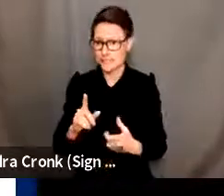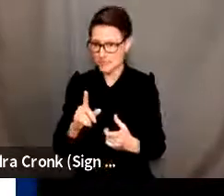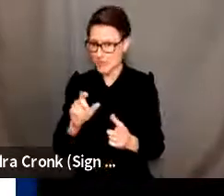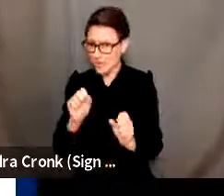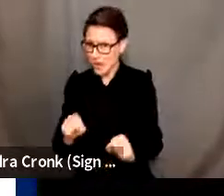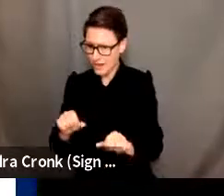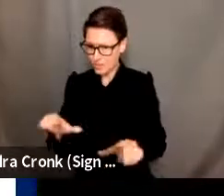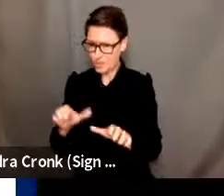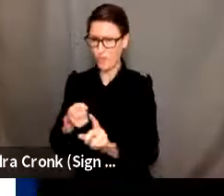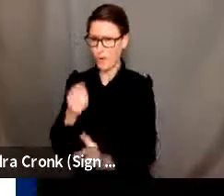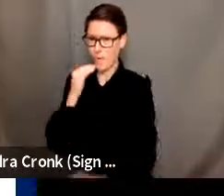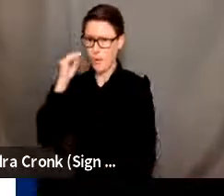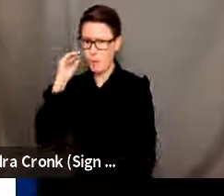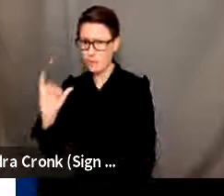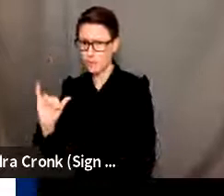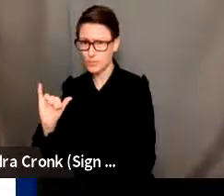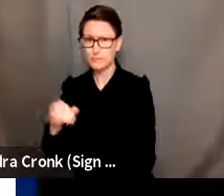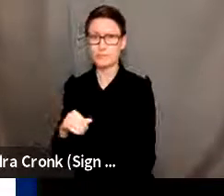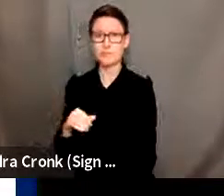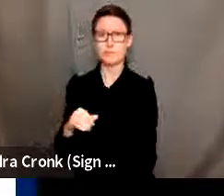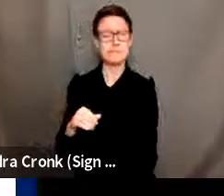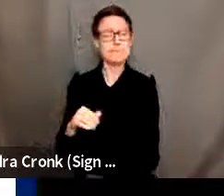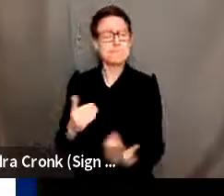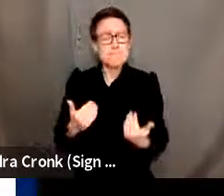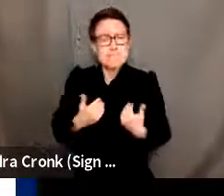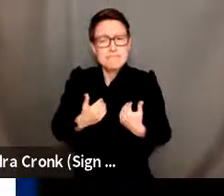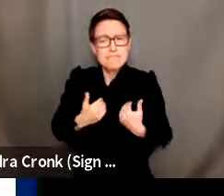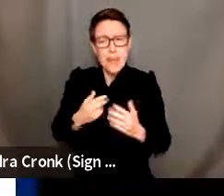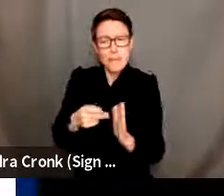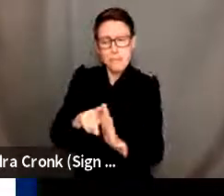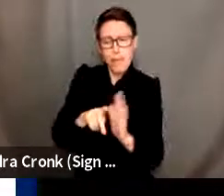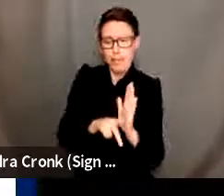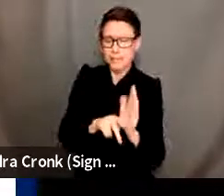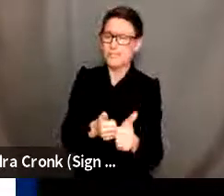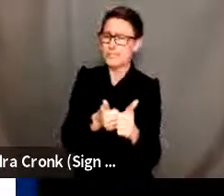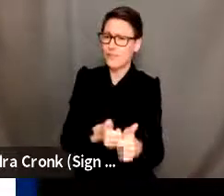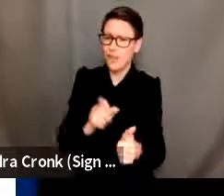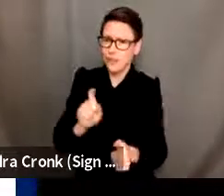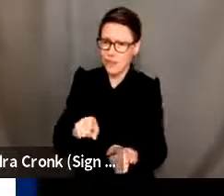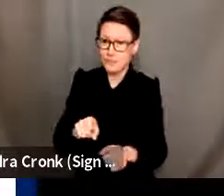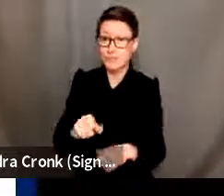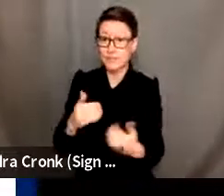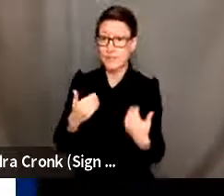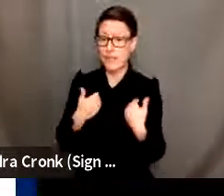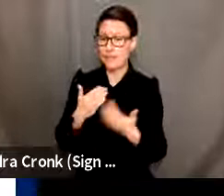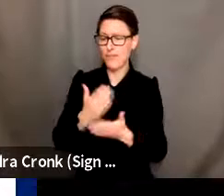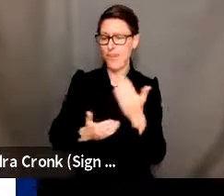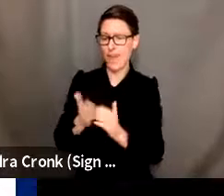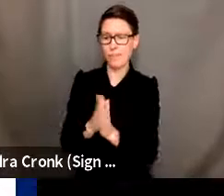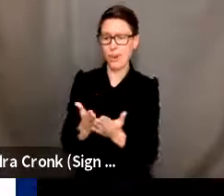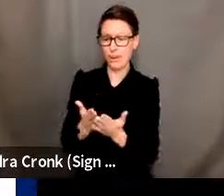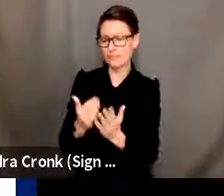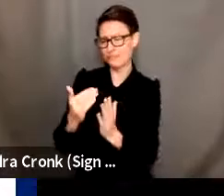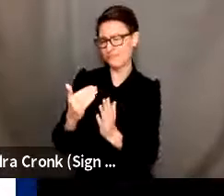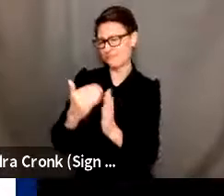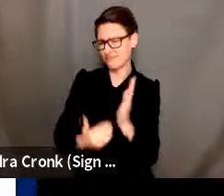have policies that need to be adhered to, and there will be a handbook that will outline those. And of course, we have a dress code if you're